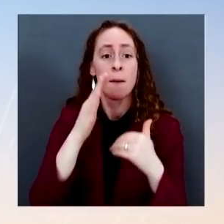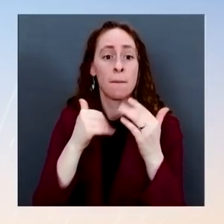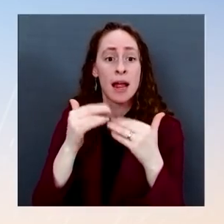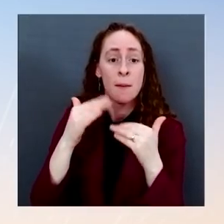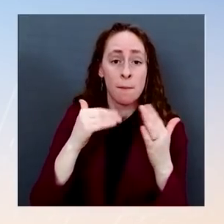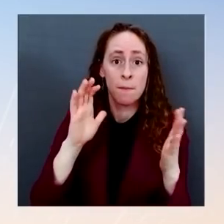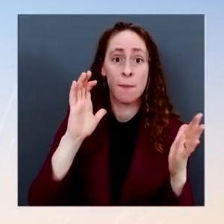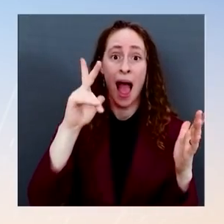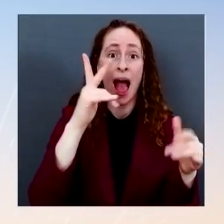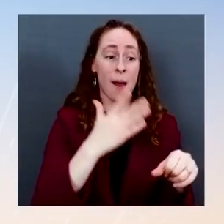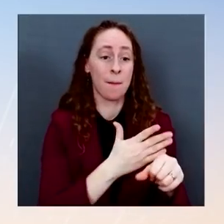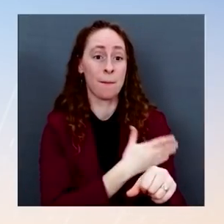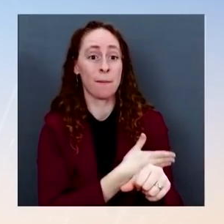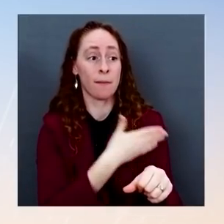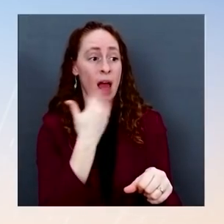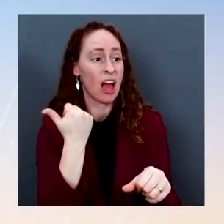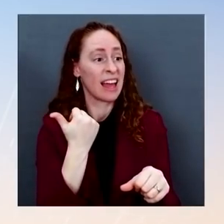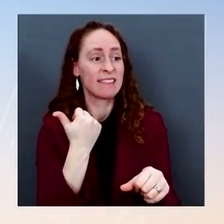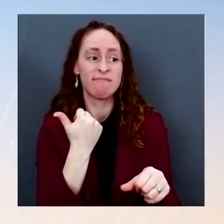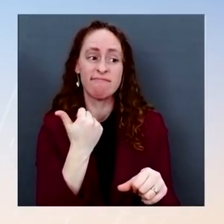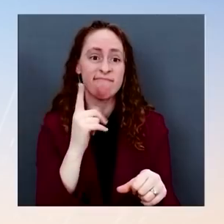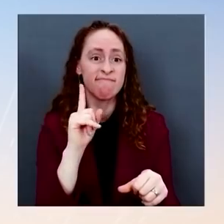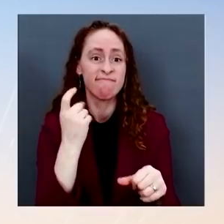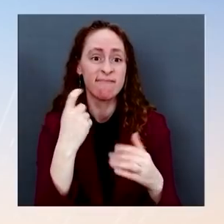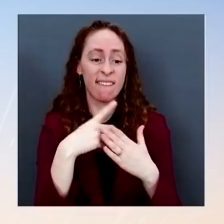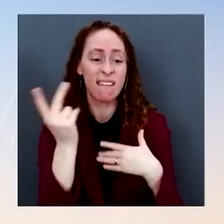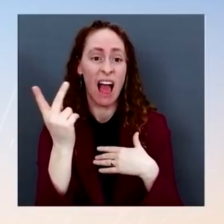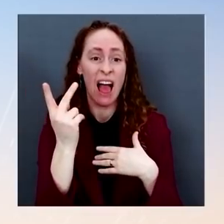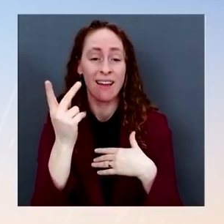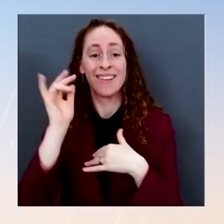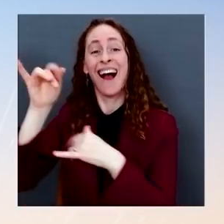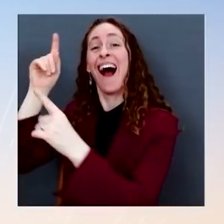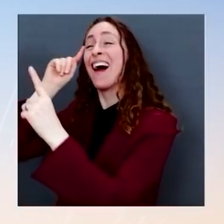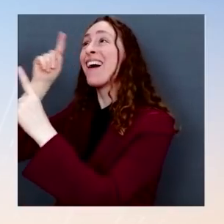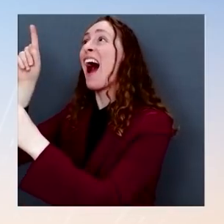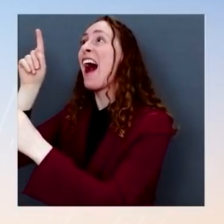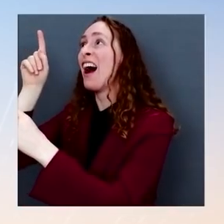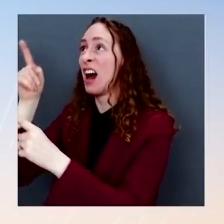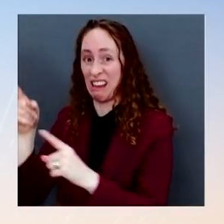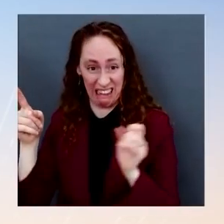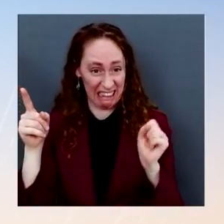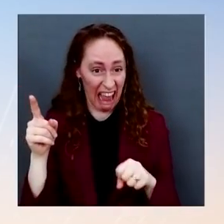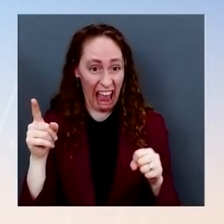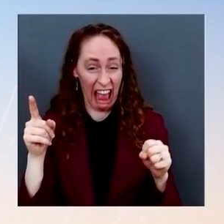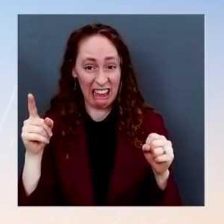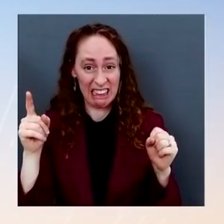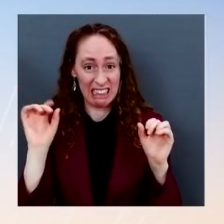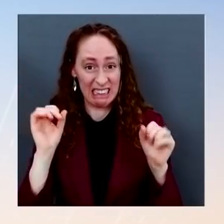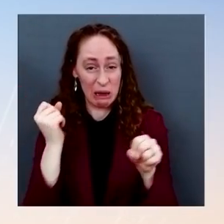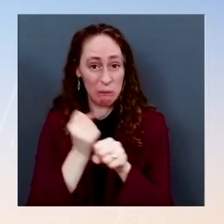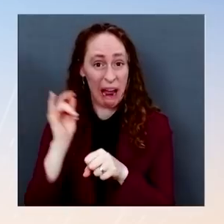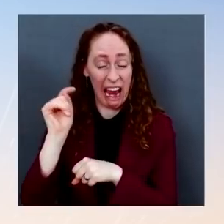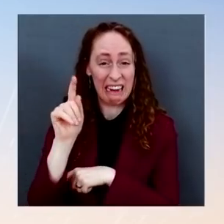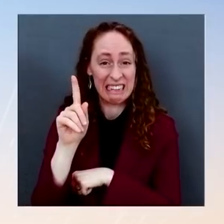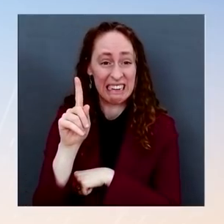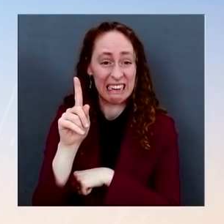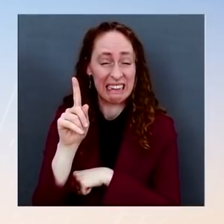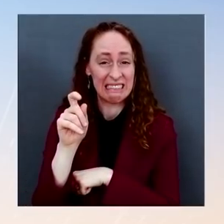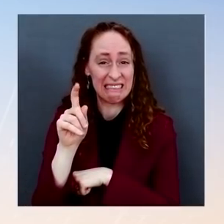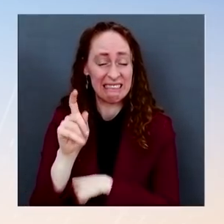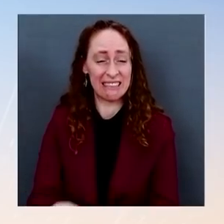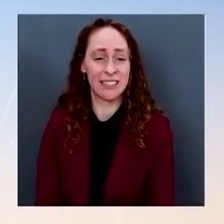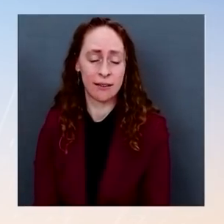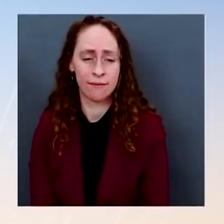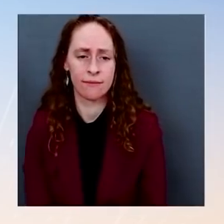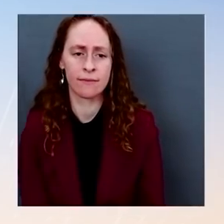goals. We have every intention of passing Build Back Better, which includes enormous climate provisions. I would note that there